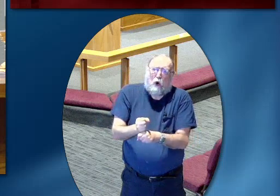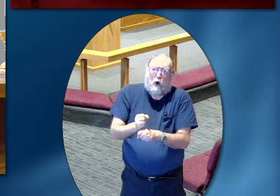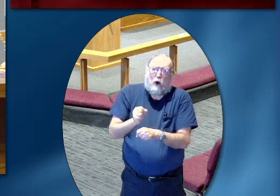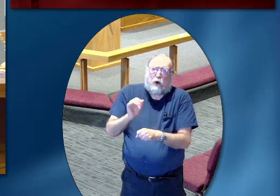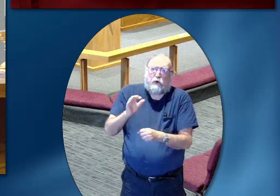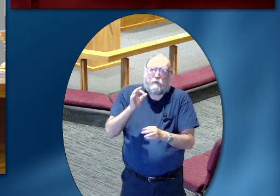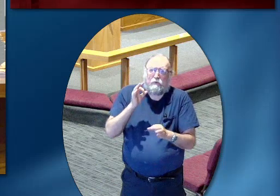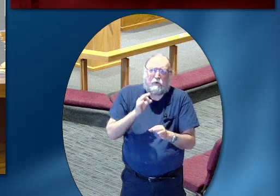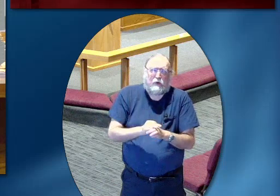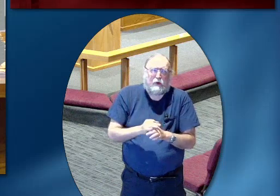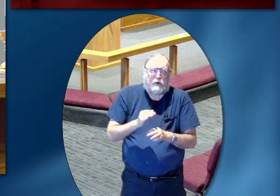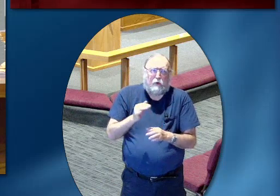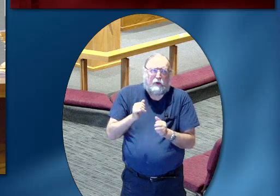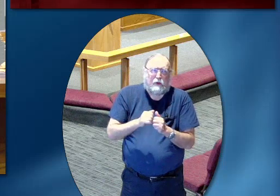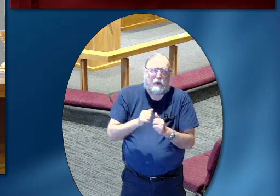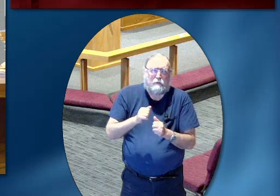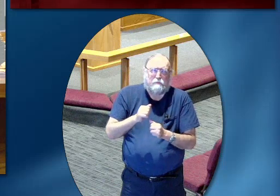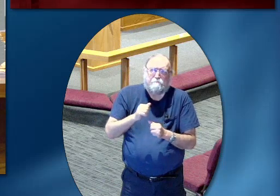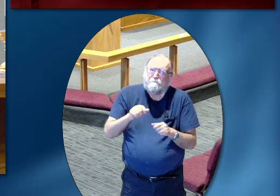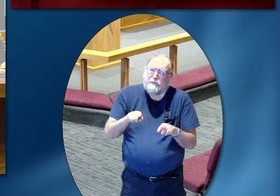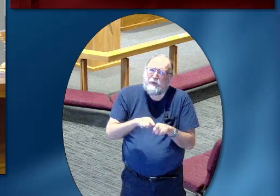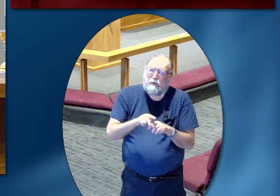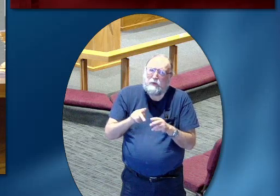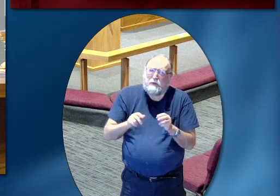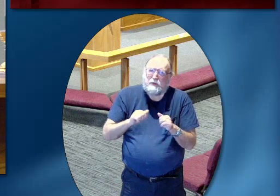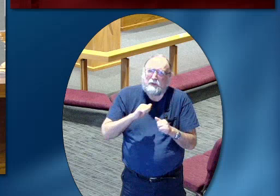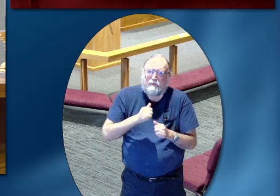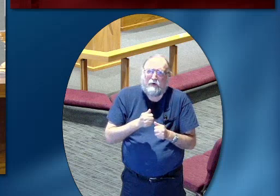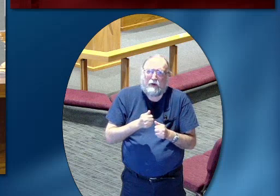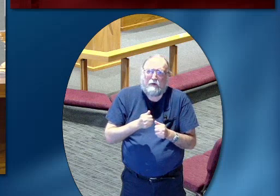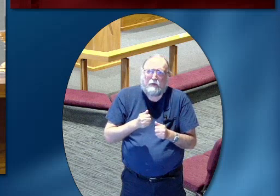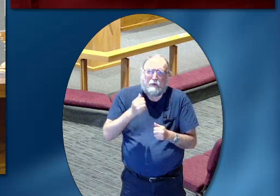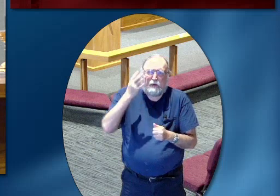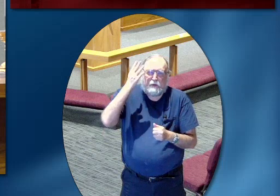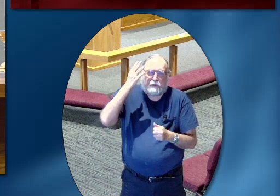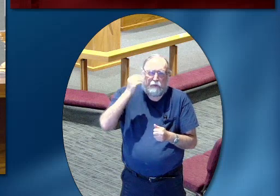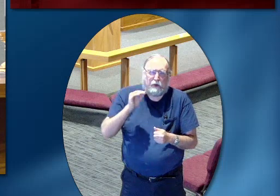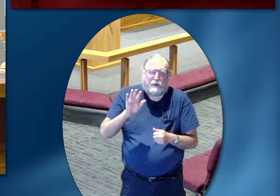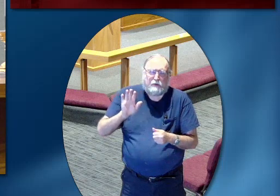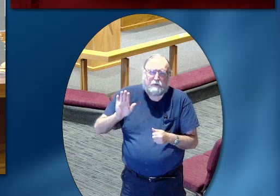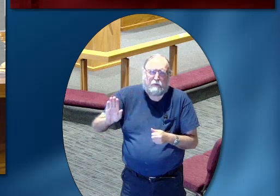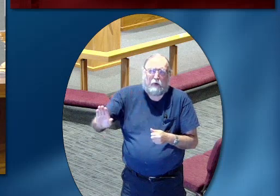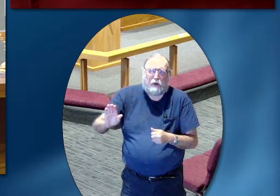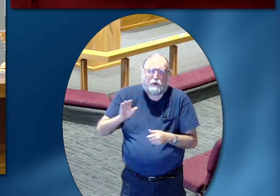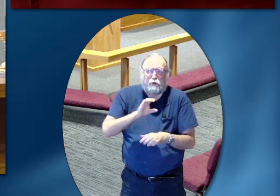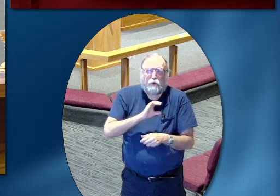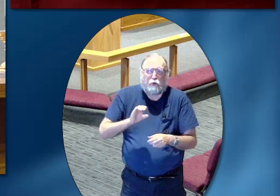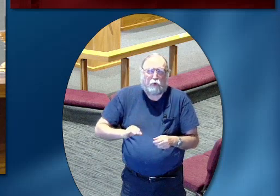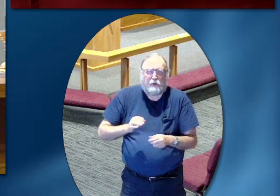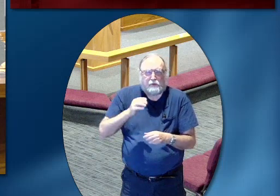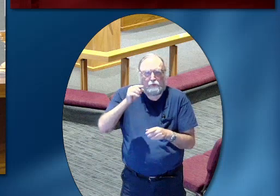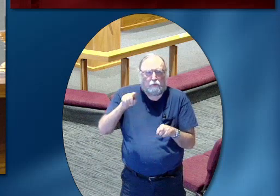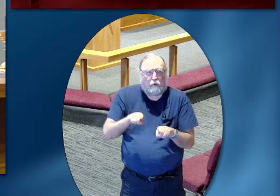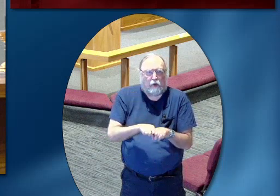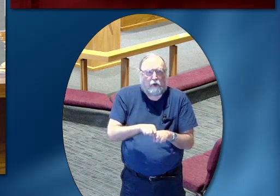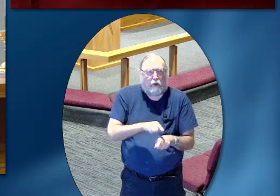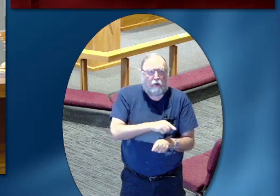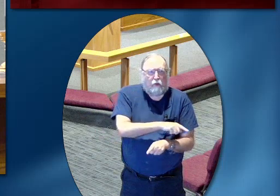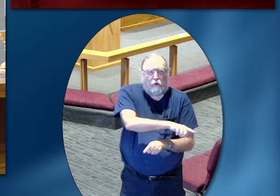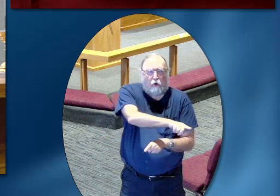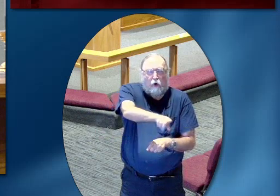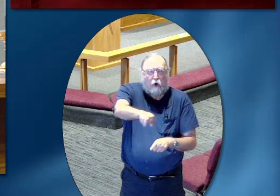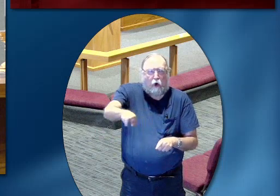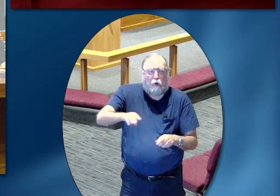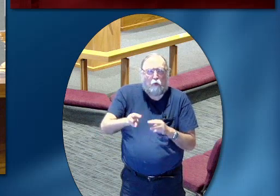faith, knowing that the same kinds of suffering are being experienced by your brotherhood throughout the